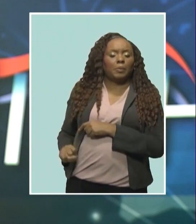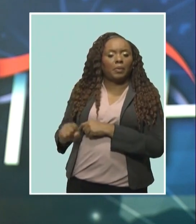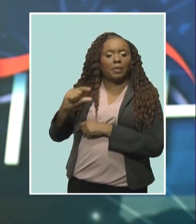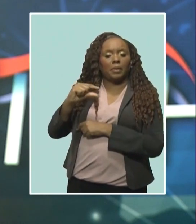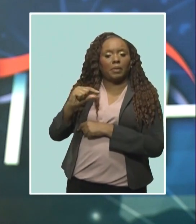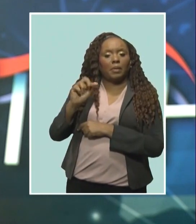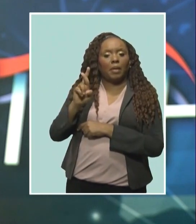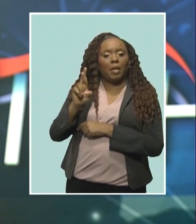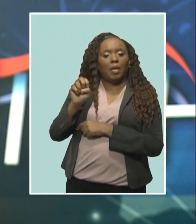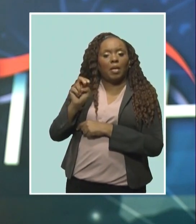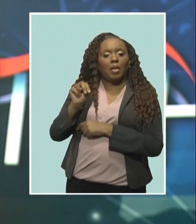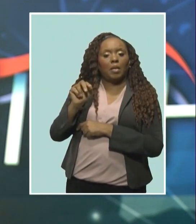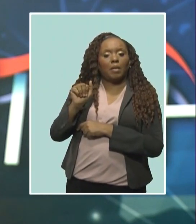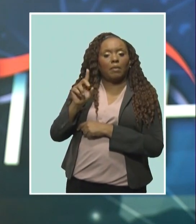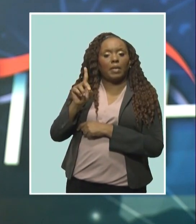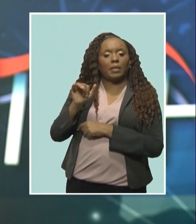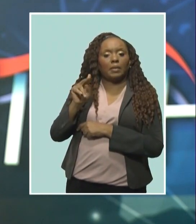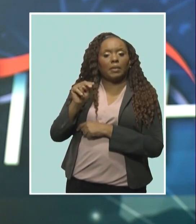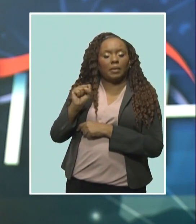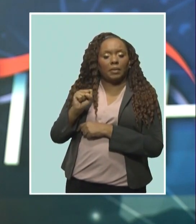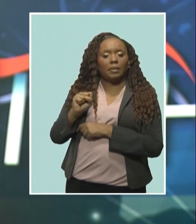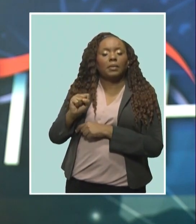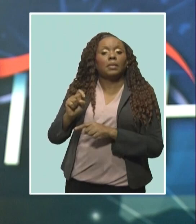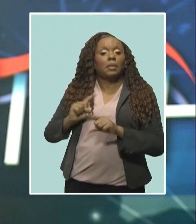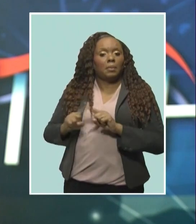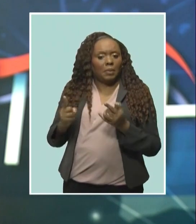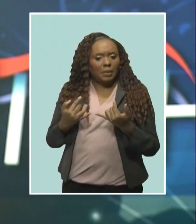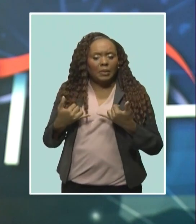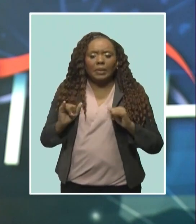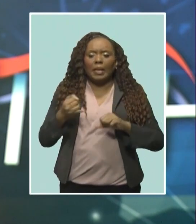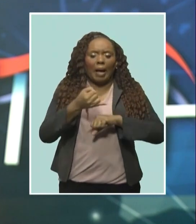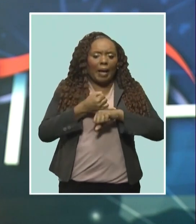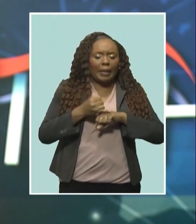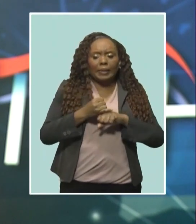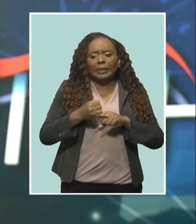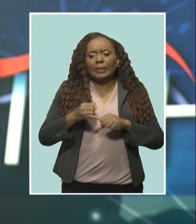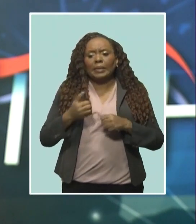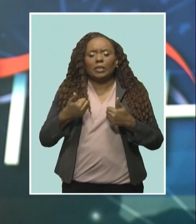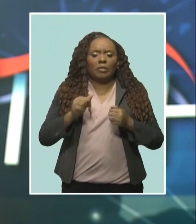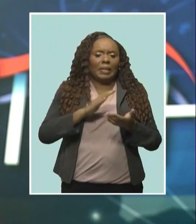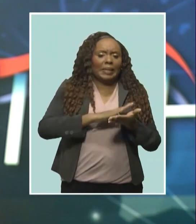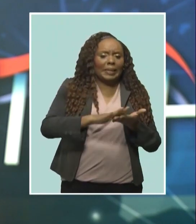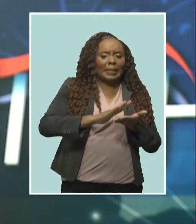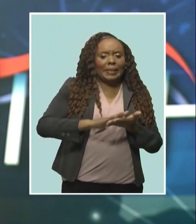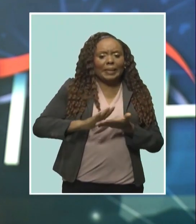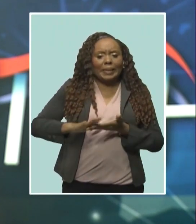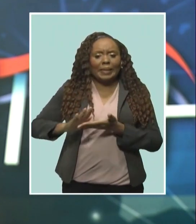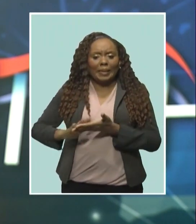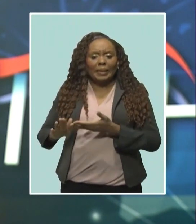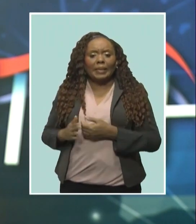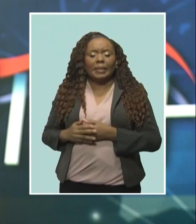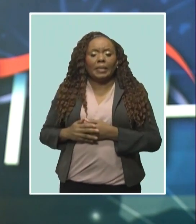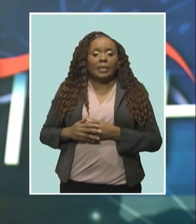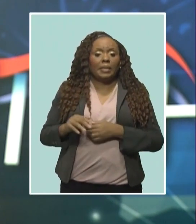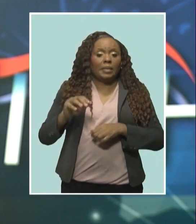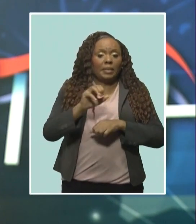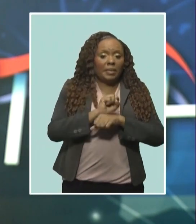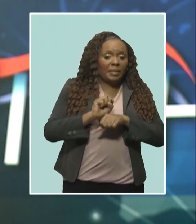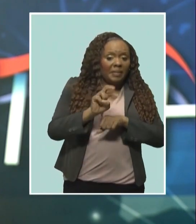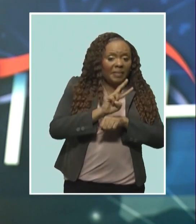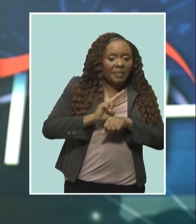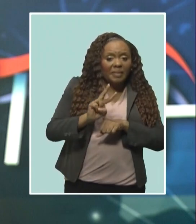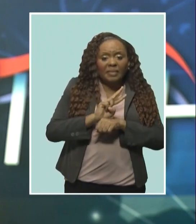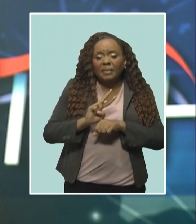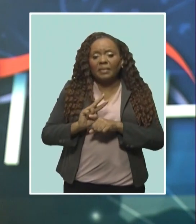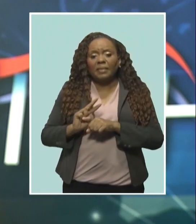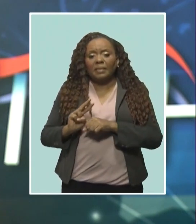hurricane is still being felt as the islands look to clean up and rebuild. In Maro, St. Vincent and the Grenadines, relief items and